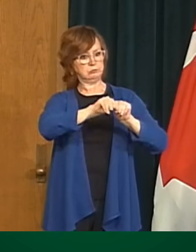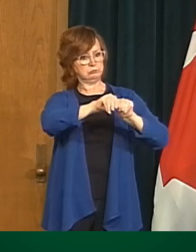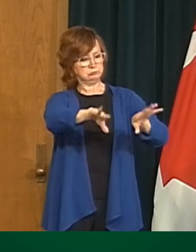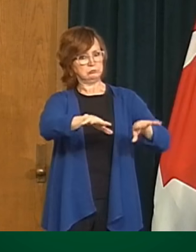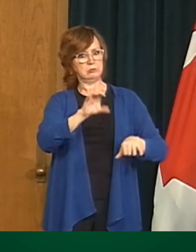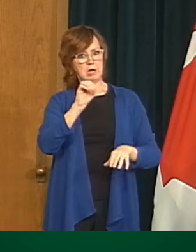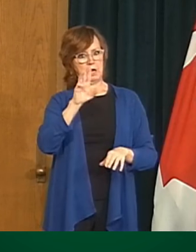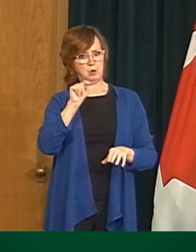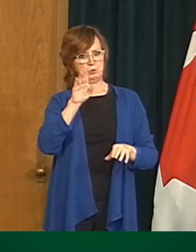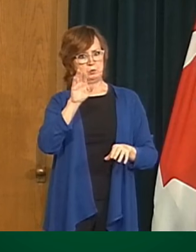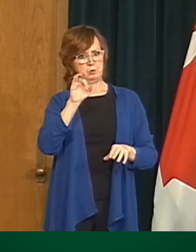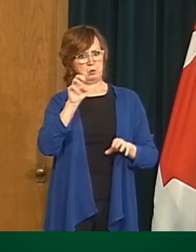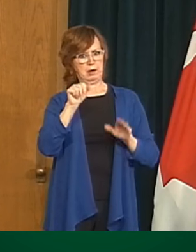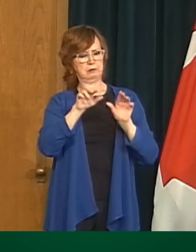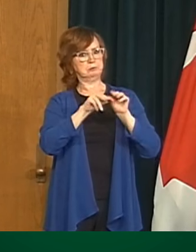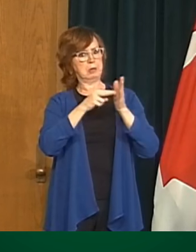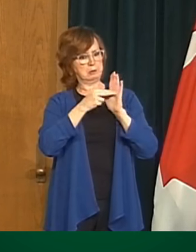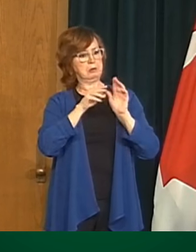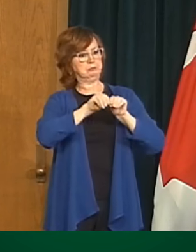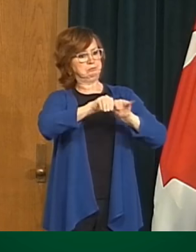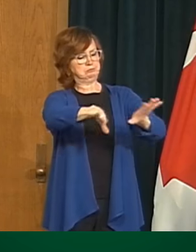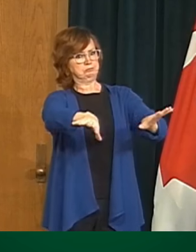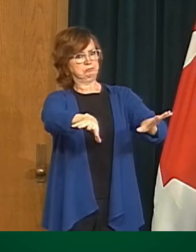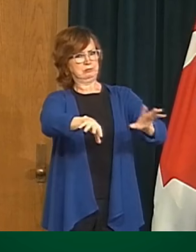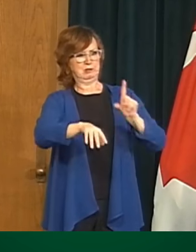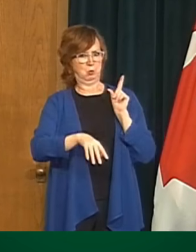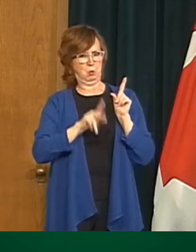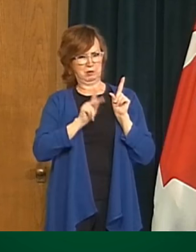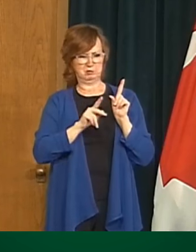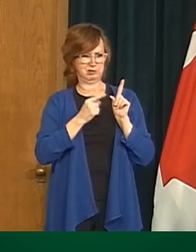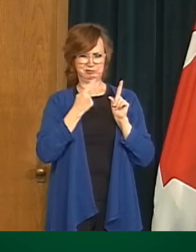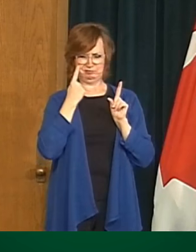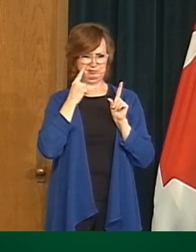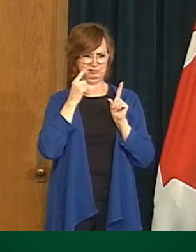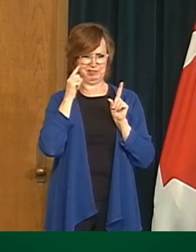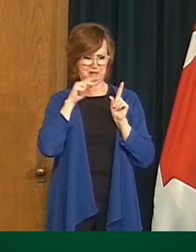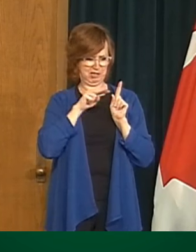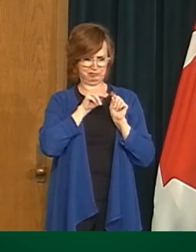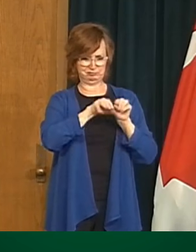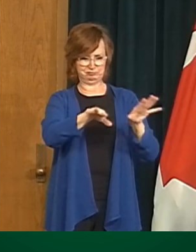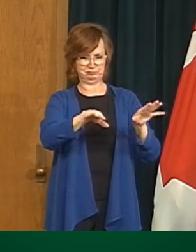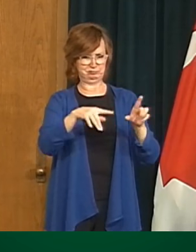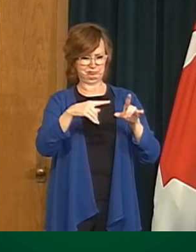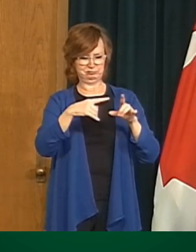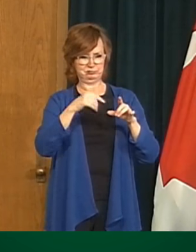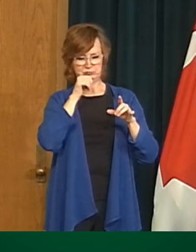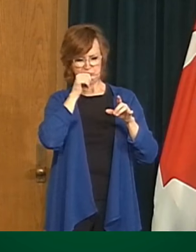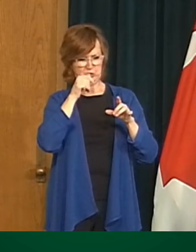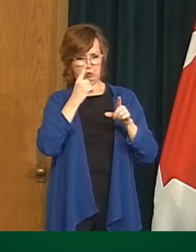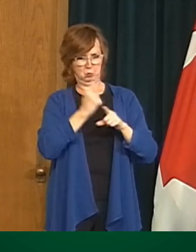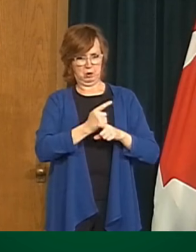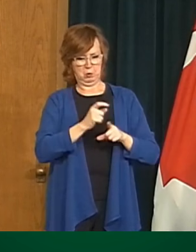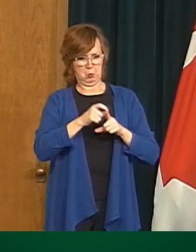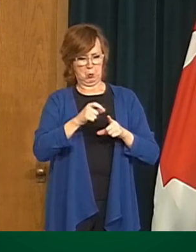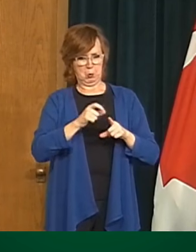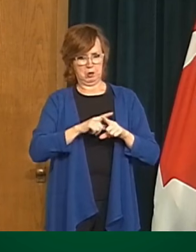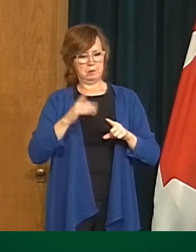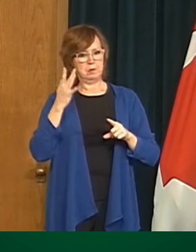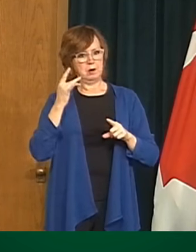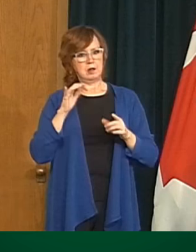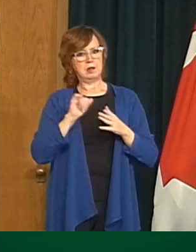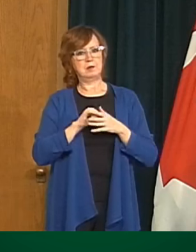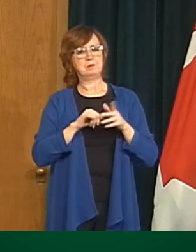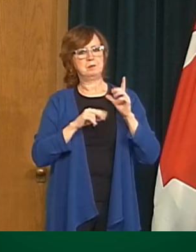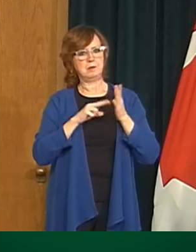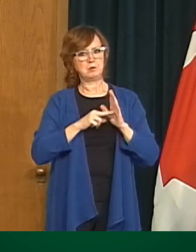health officer last night. Conversations were underway with local operational leaders first. The outbreak is confirmed as